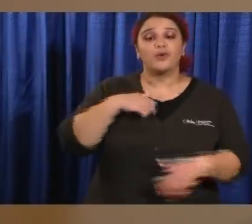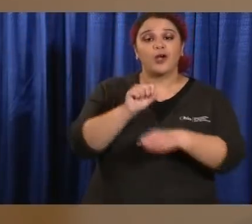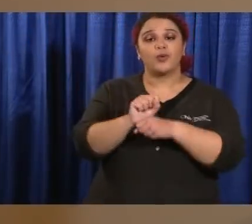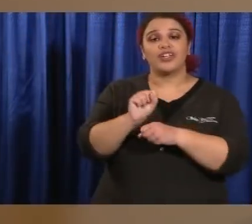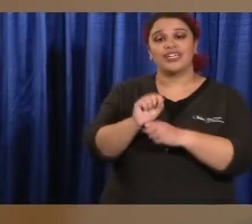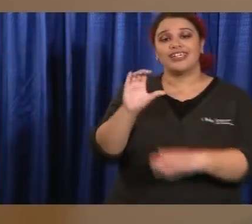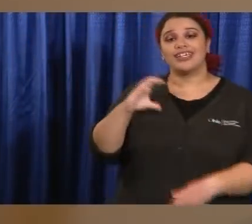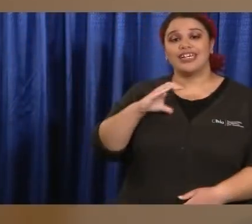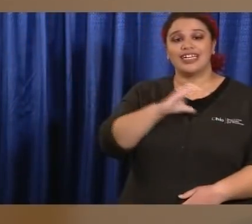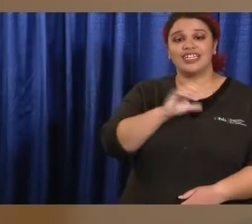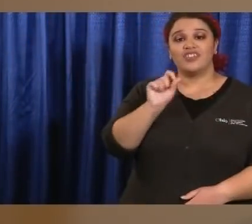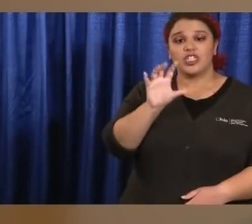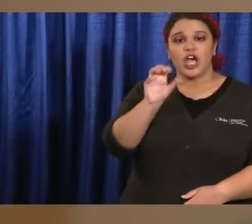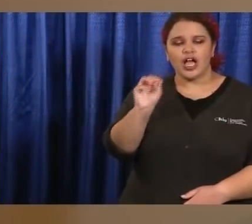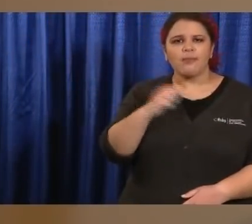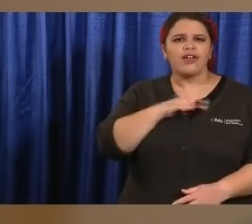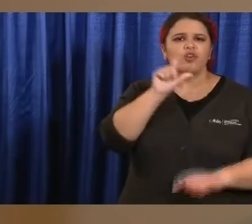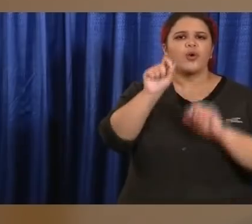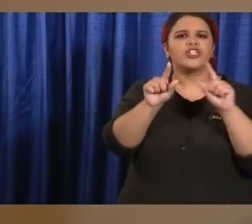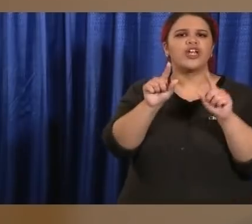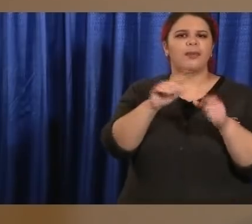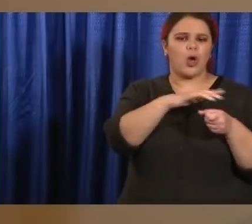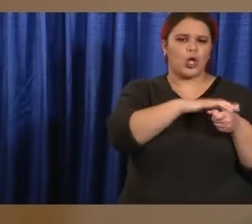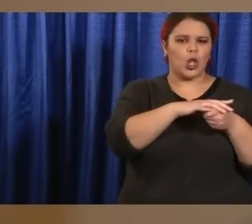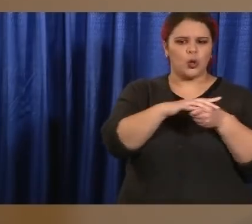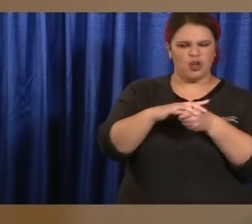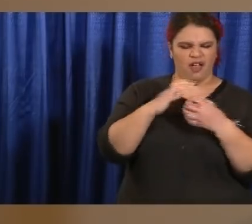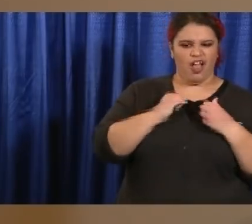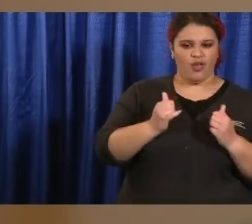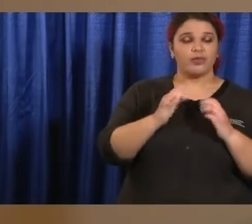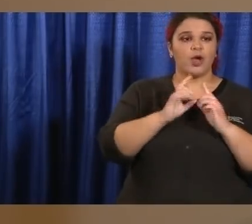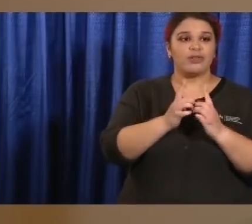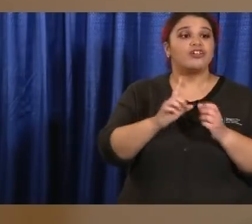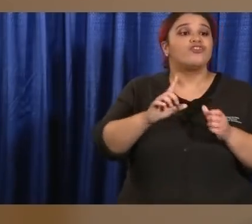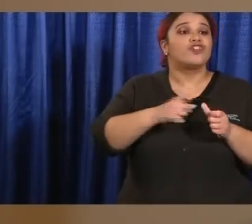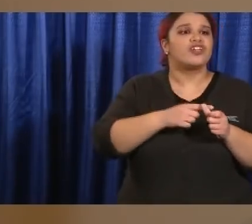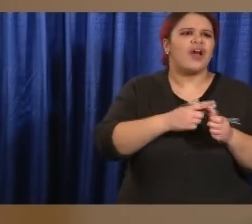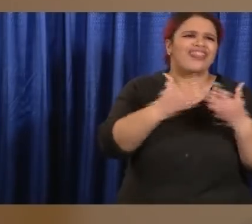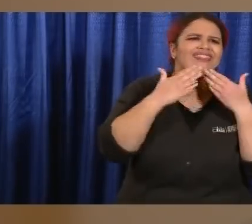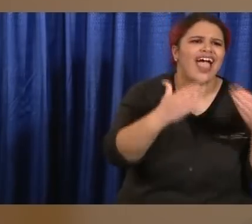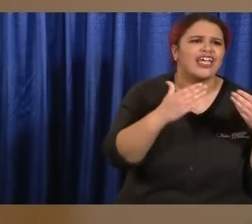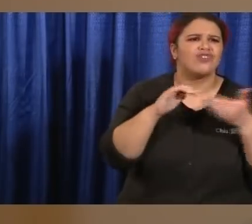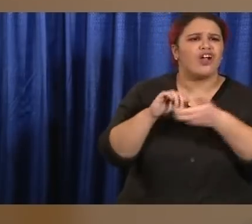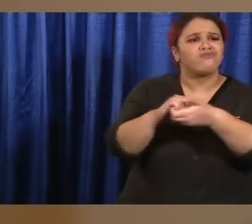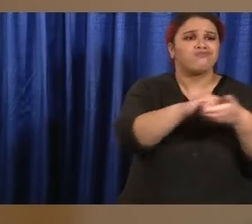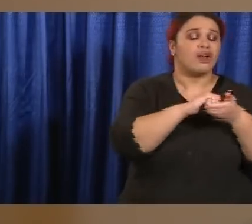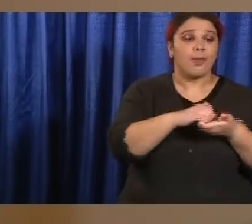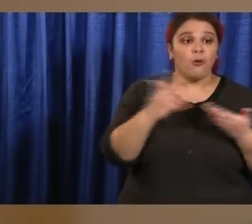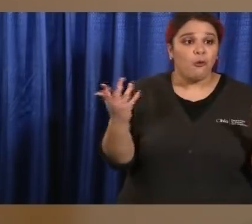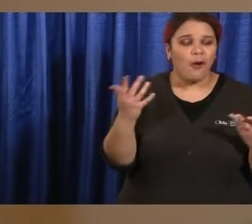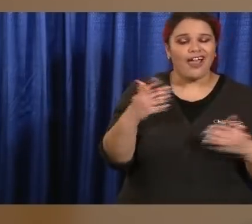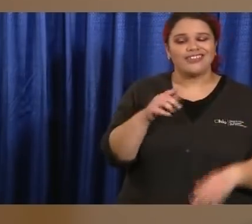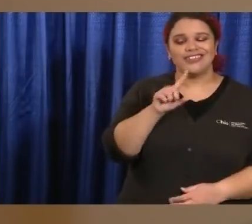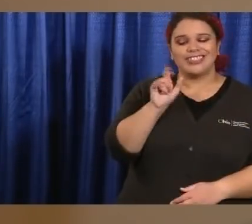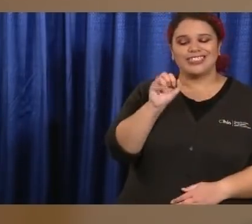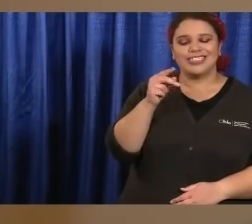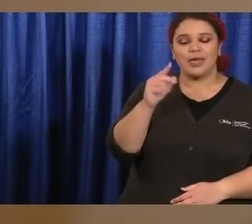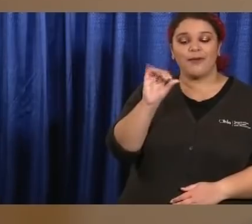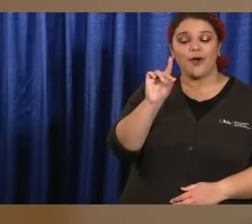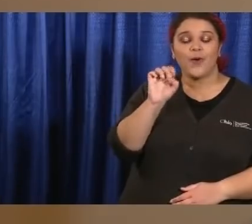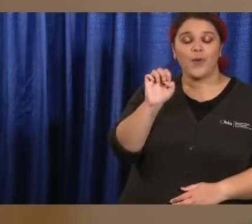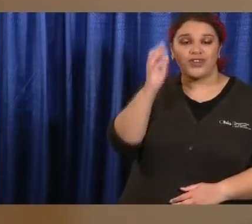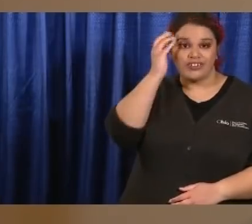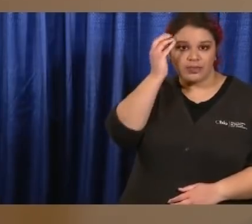departments. Thank you for working with them on the zip code issue. But the lack of information does go further than